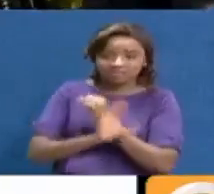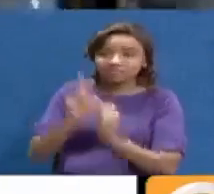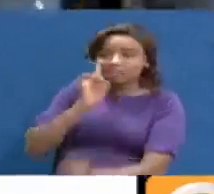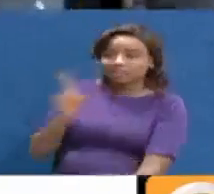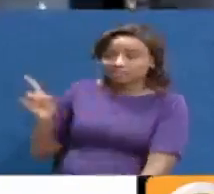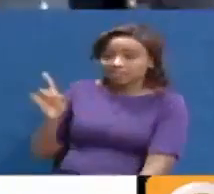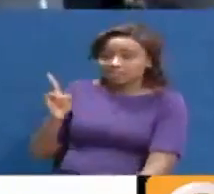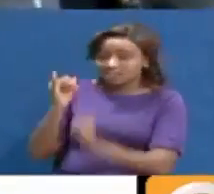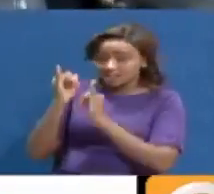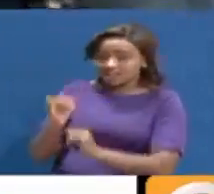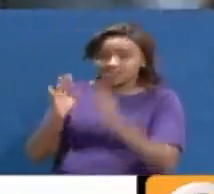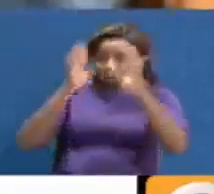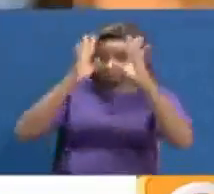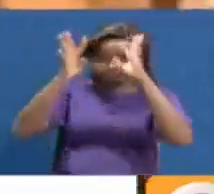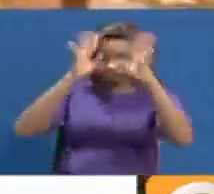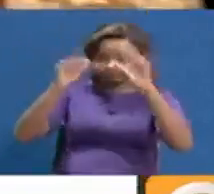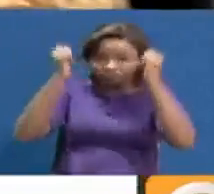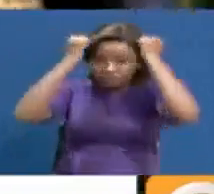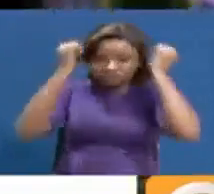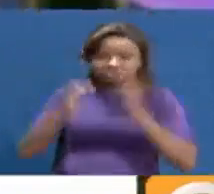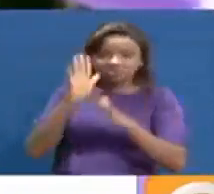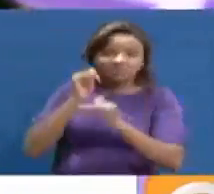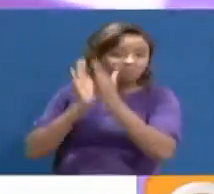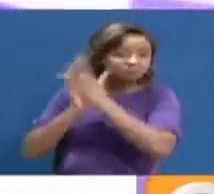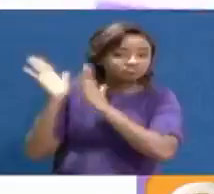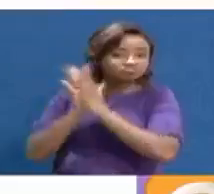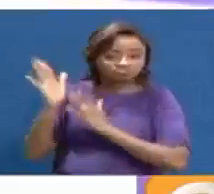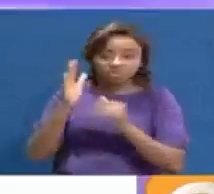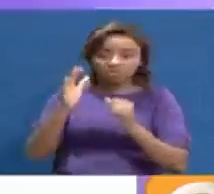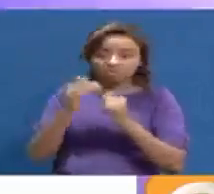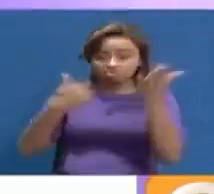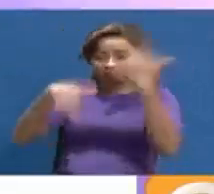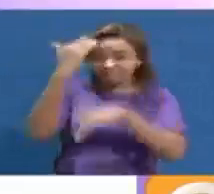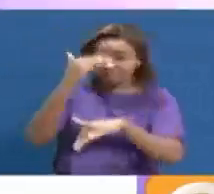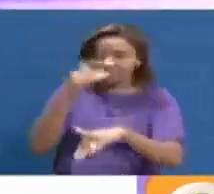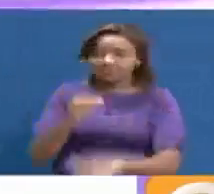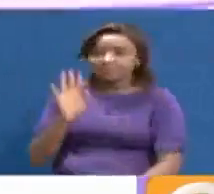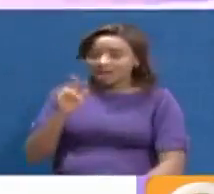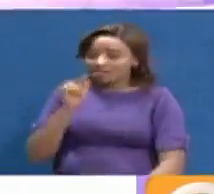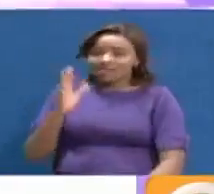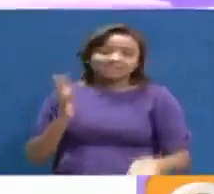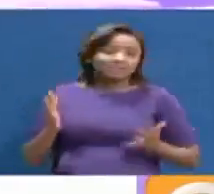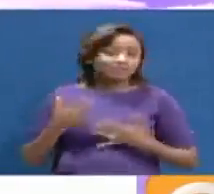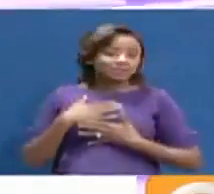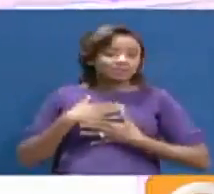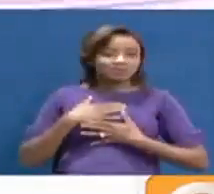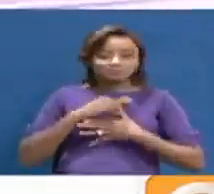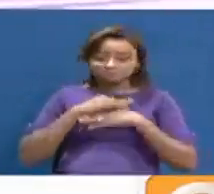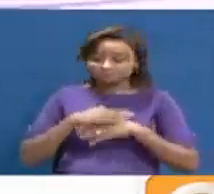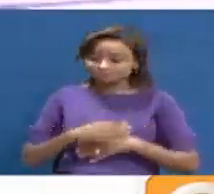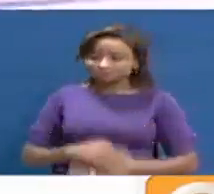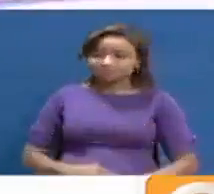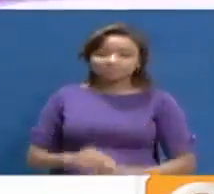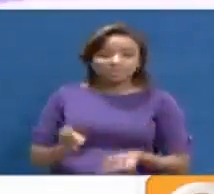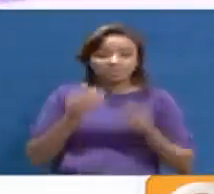This latest innovation by a group of students at Dedan Kimathi University of Technology could be just the Christmas gift that any